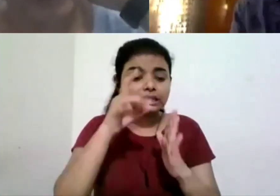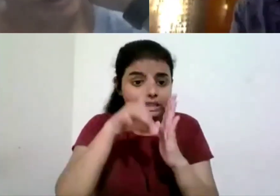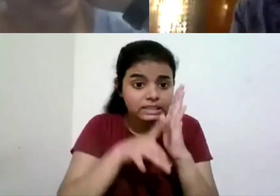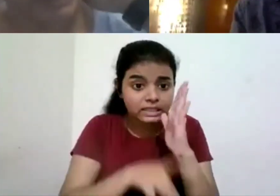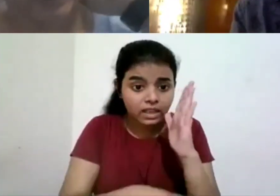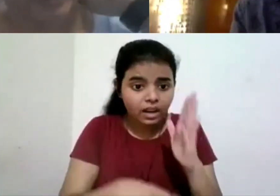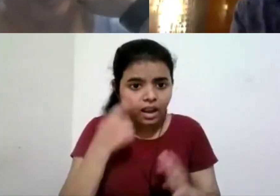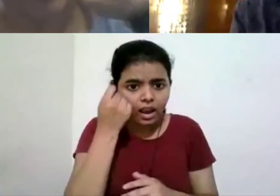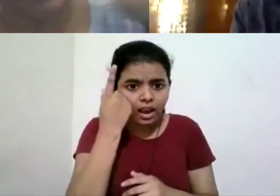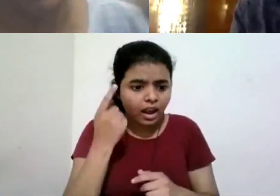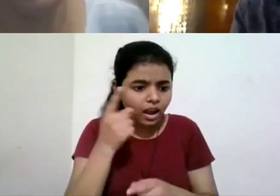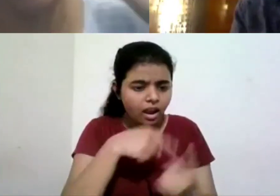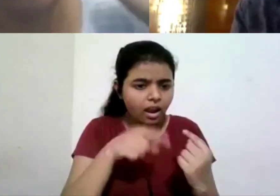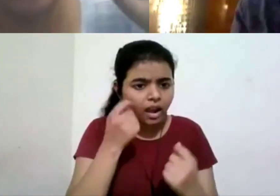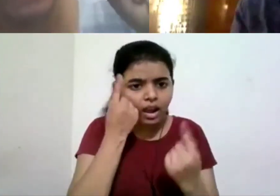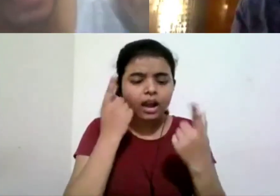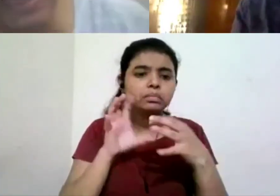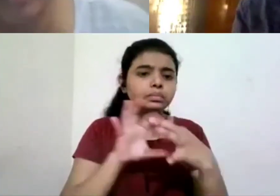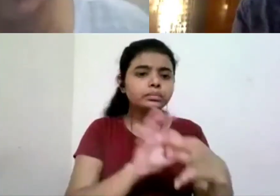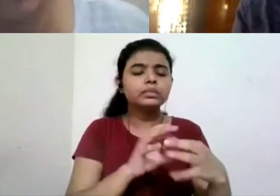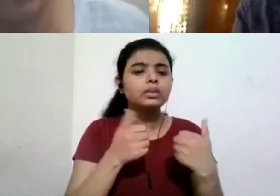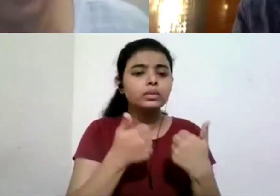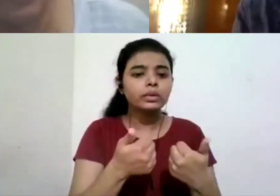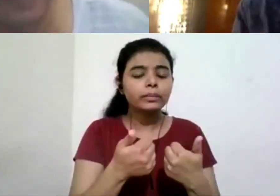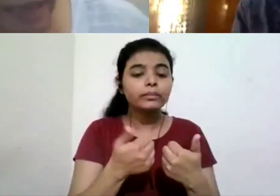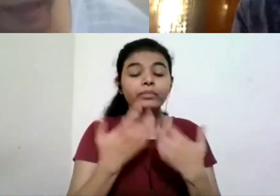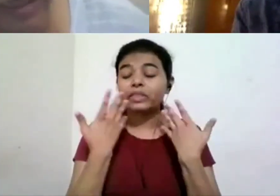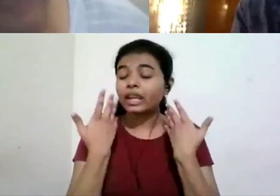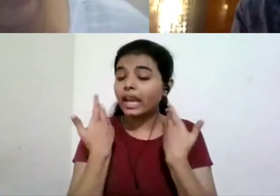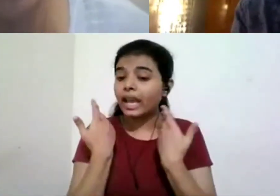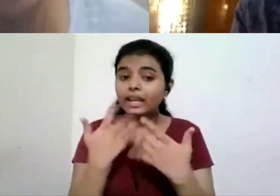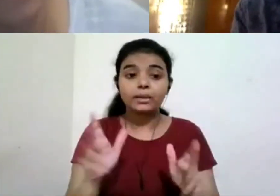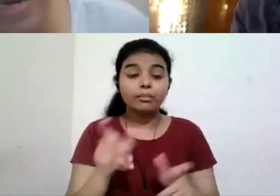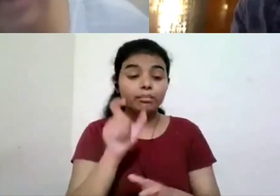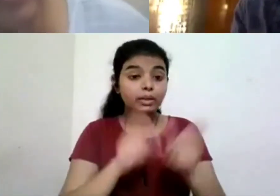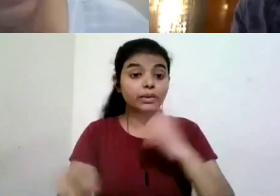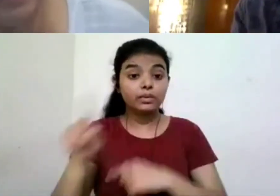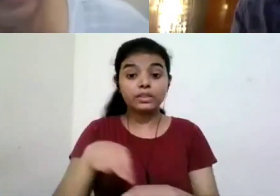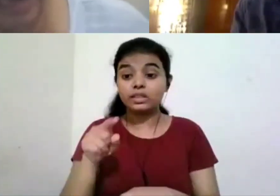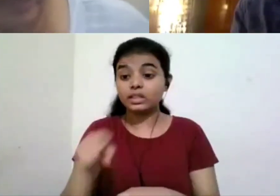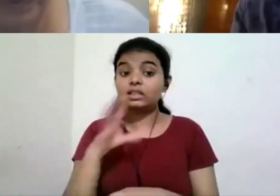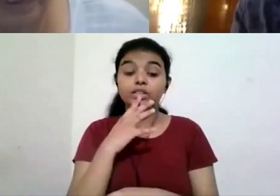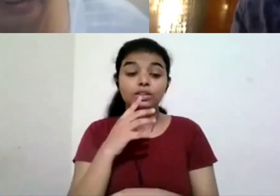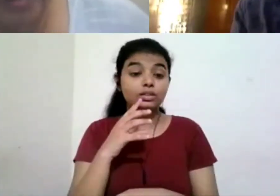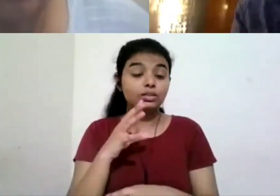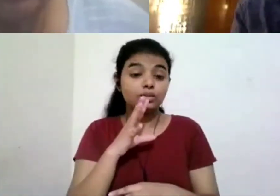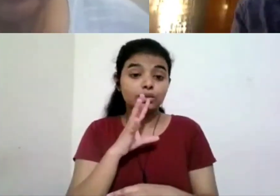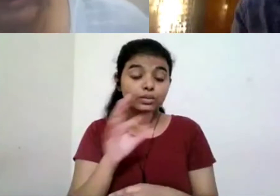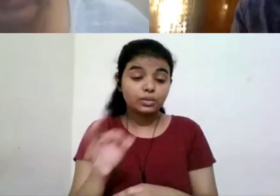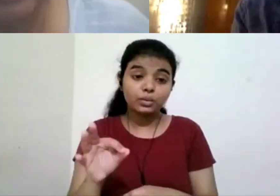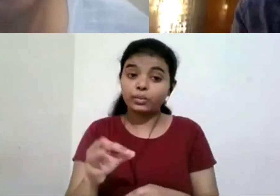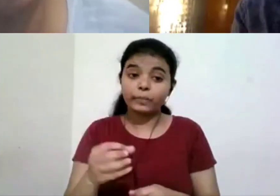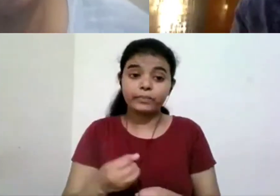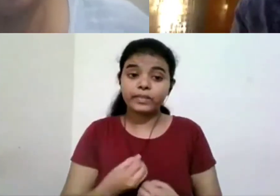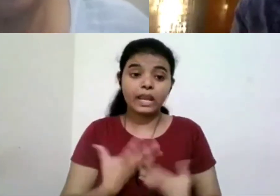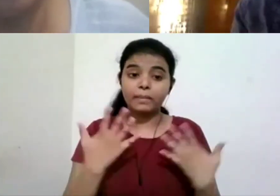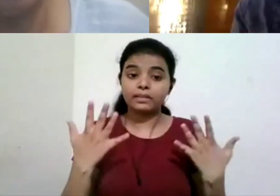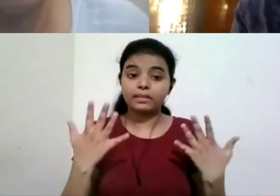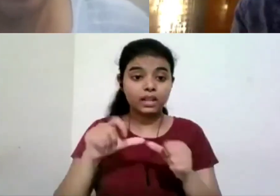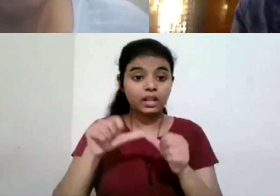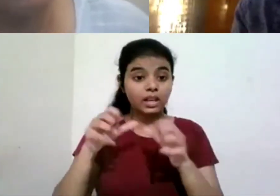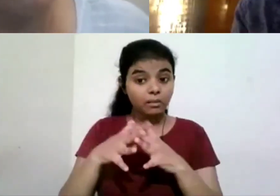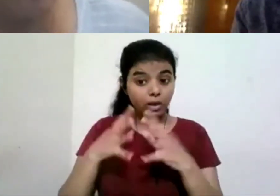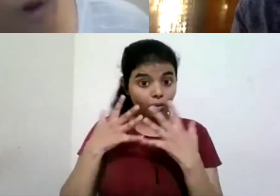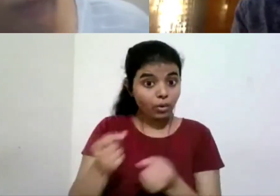you get across, people comprehend. And I've had any number of people saying that when they were really, really unhappy with the legislation or the